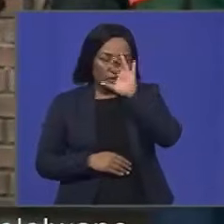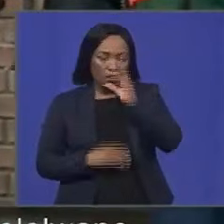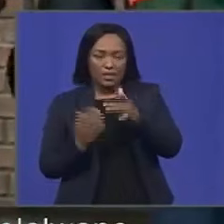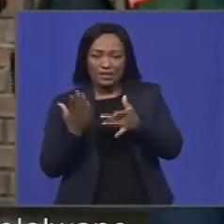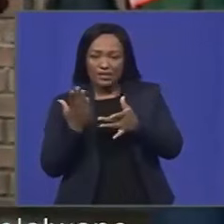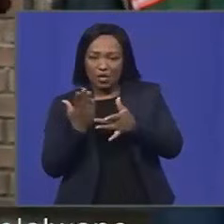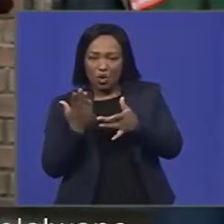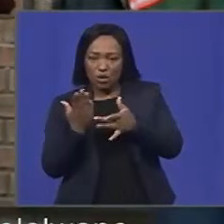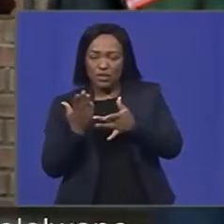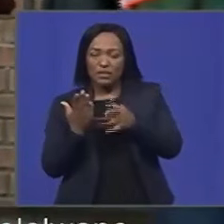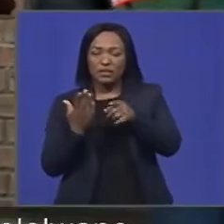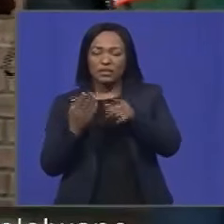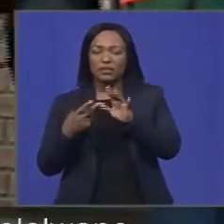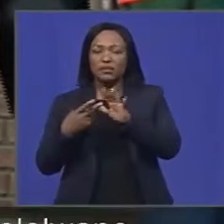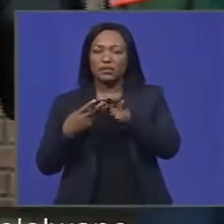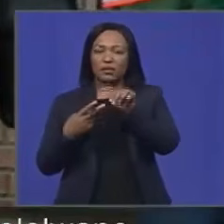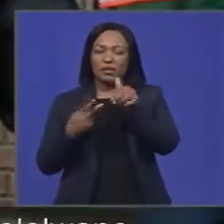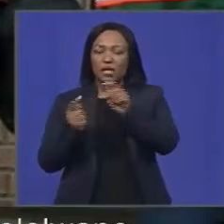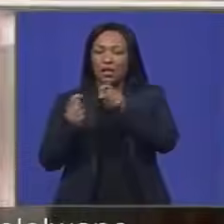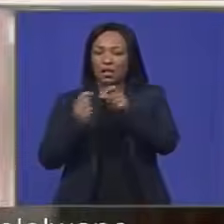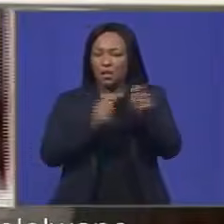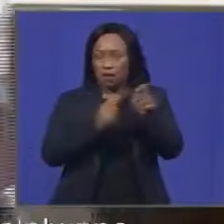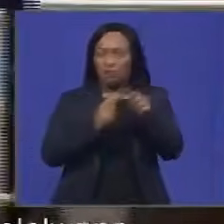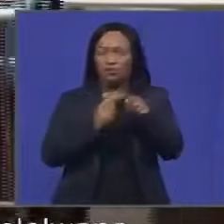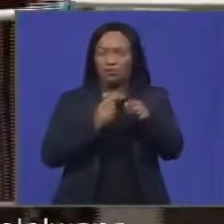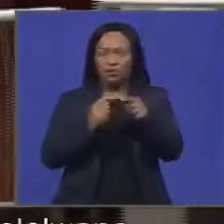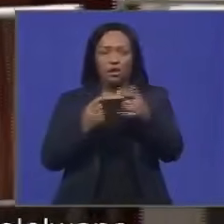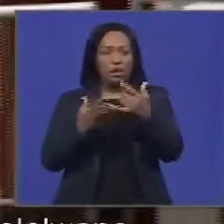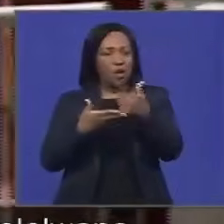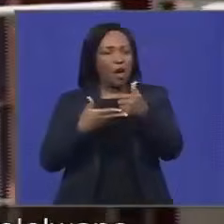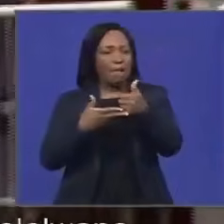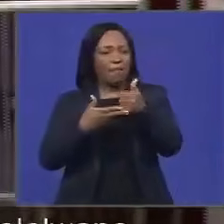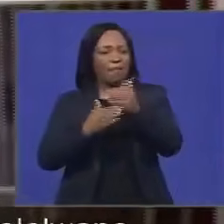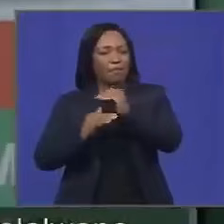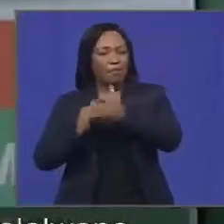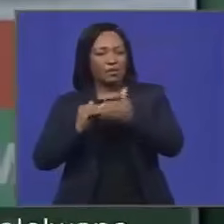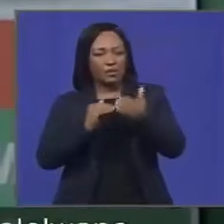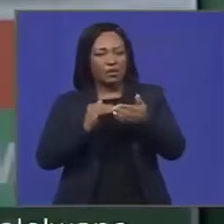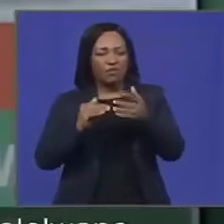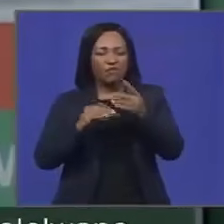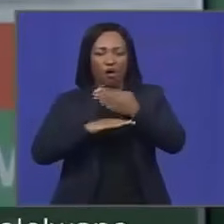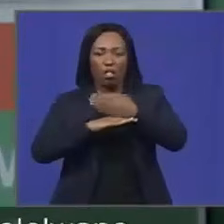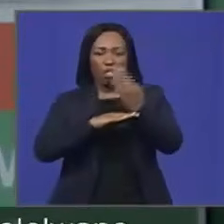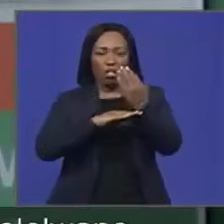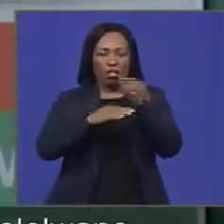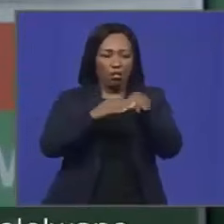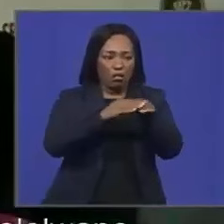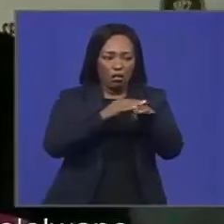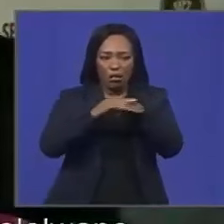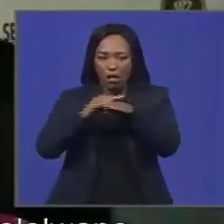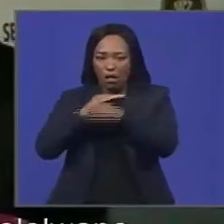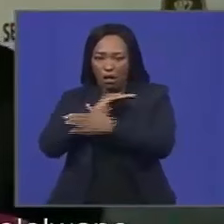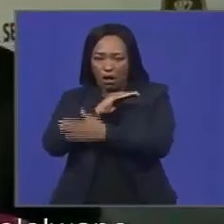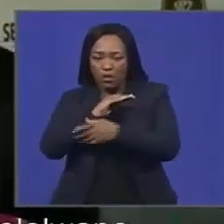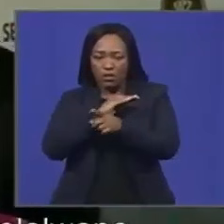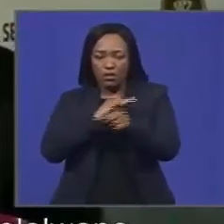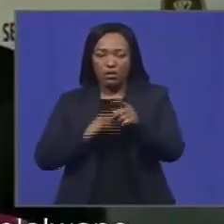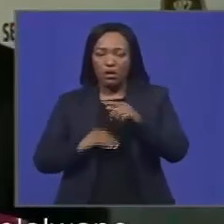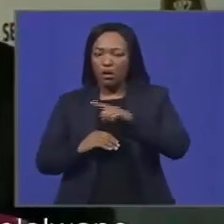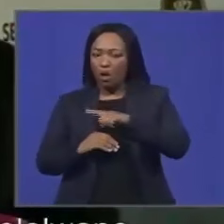ya digitale le diphetogo tsa ditheo di tokafatsa tshireletsego kwa matsenong a naga. For too long, organized